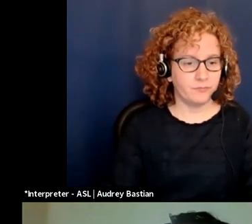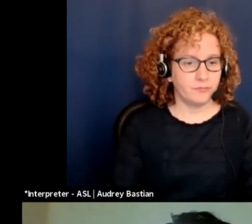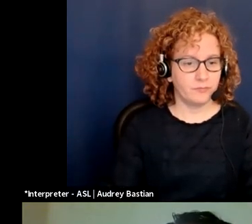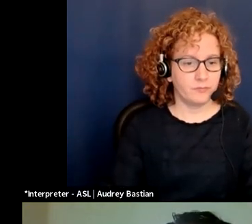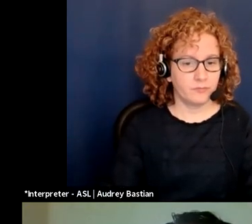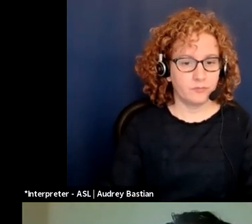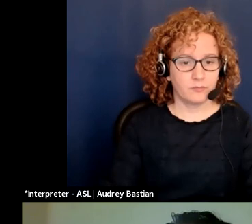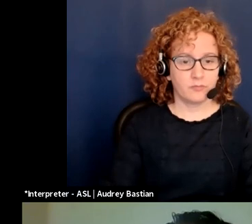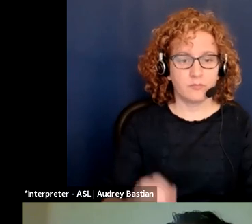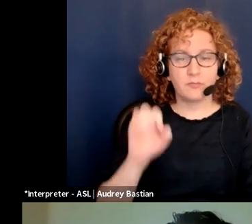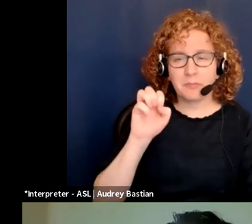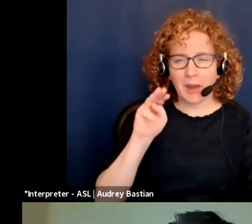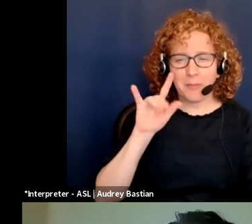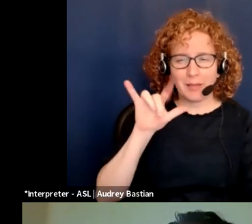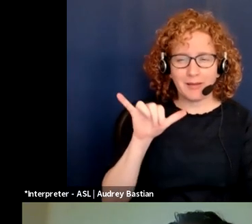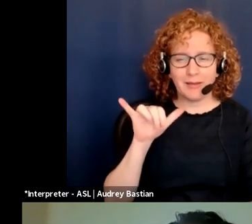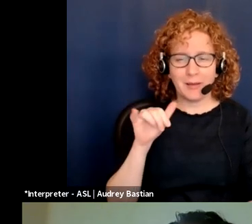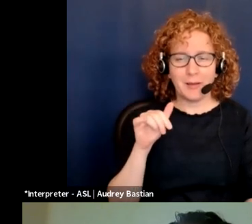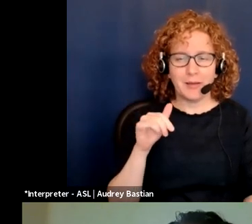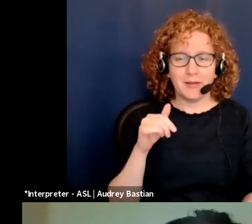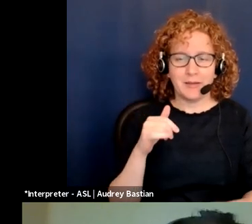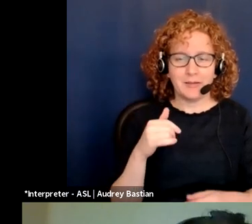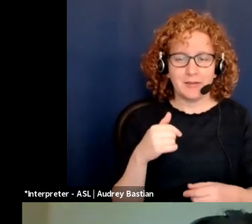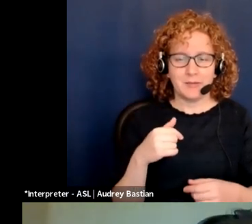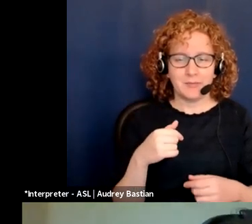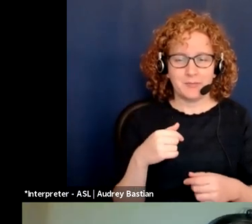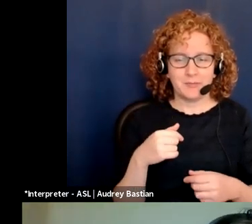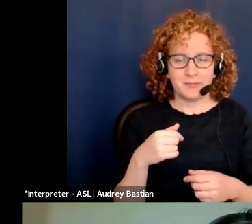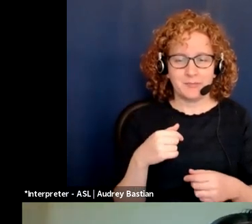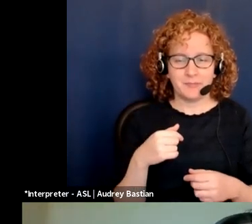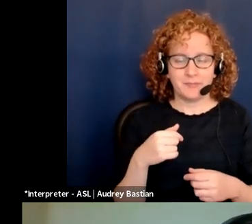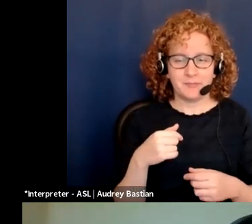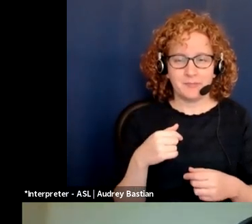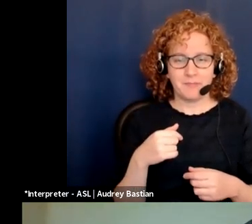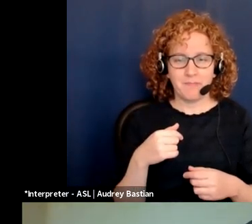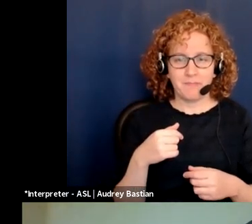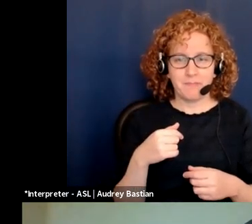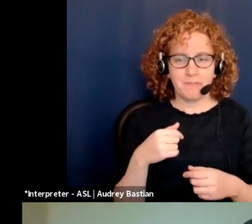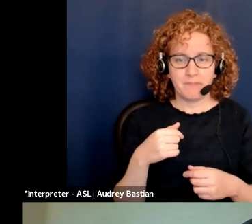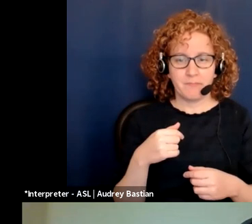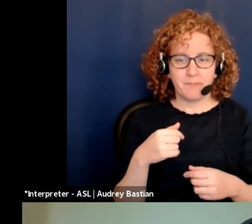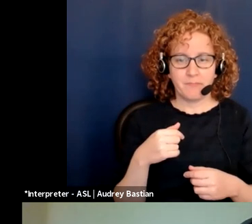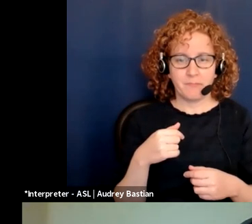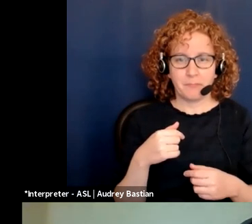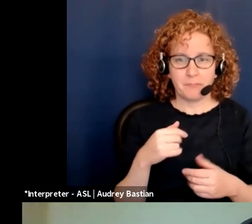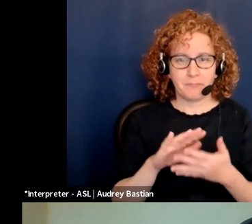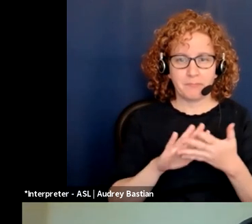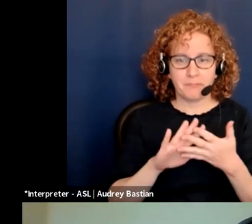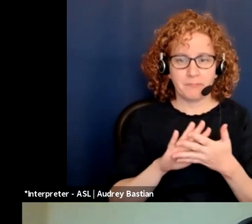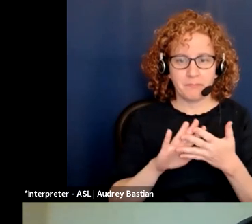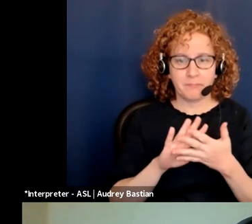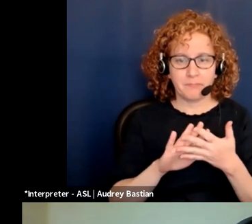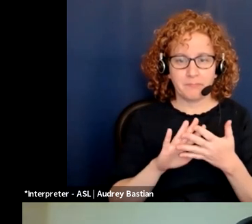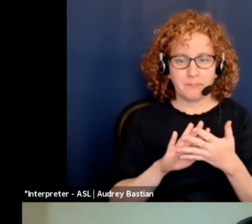That's a really, extremely great point, Nassira. To add to that, I'm someone